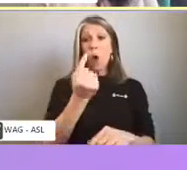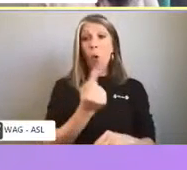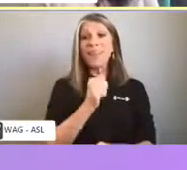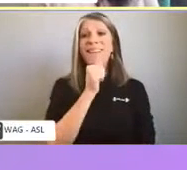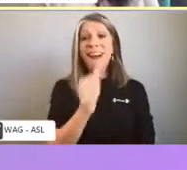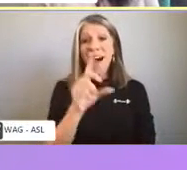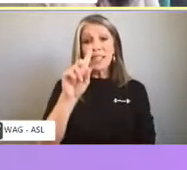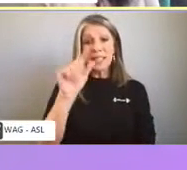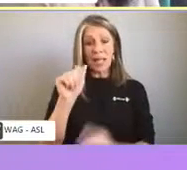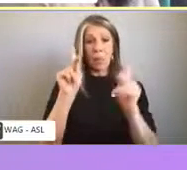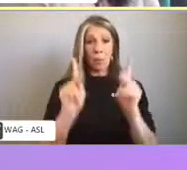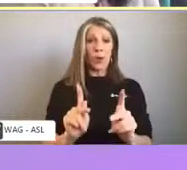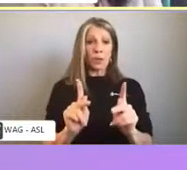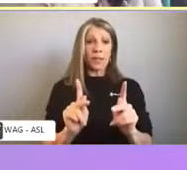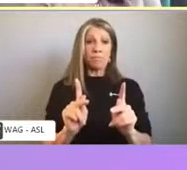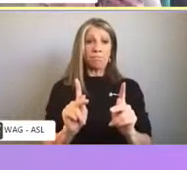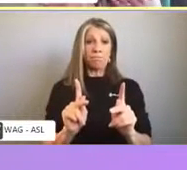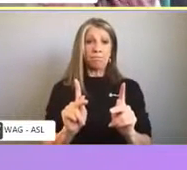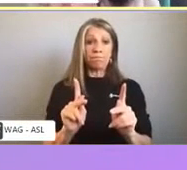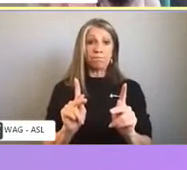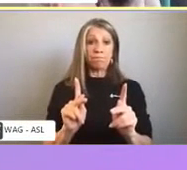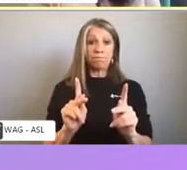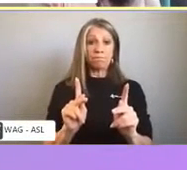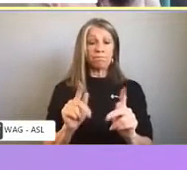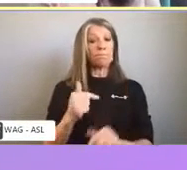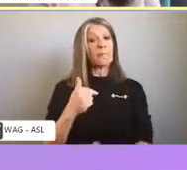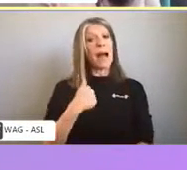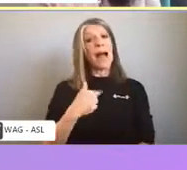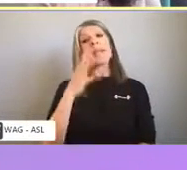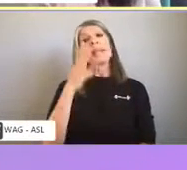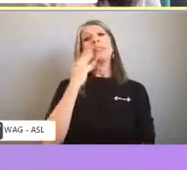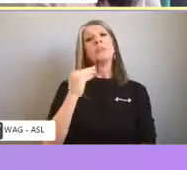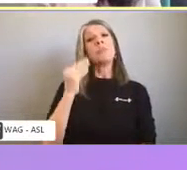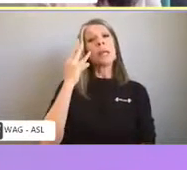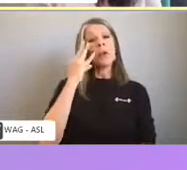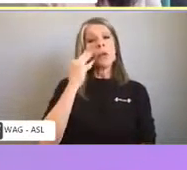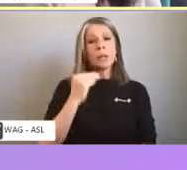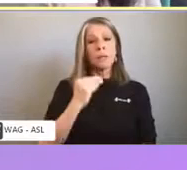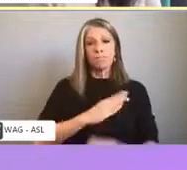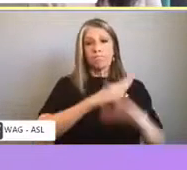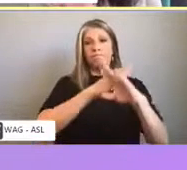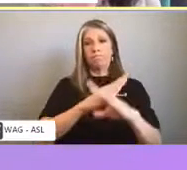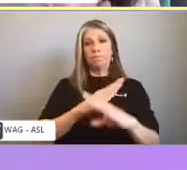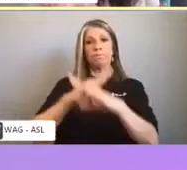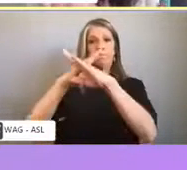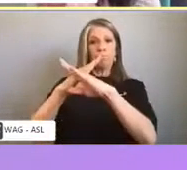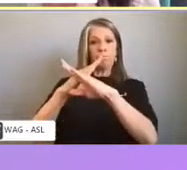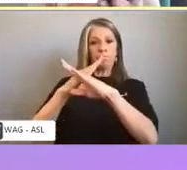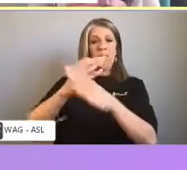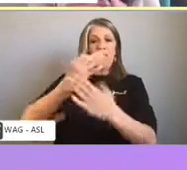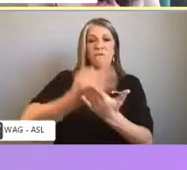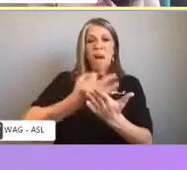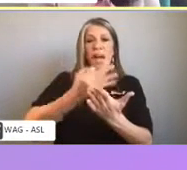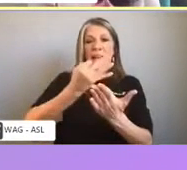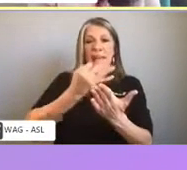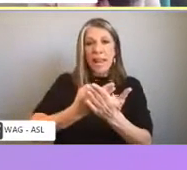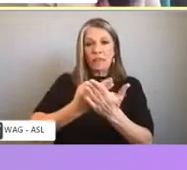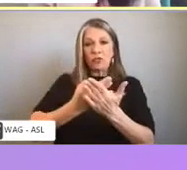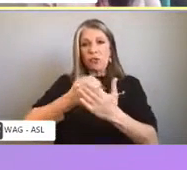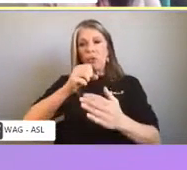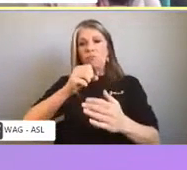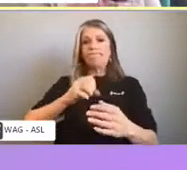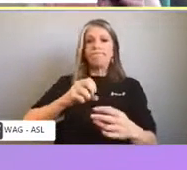non-disabled person. And I experienced the barriers, the financial